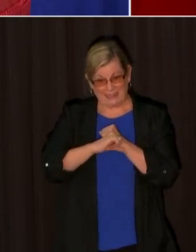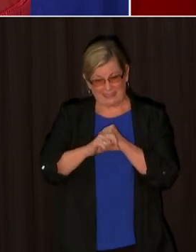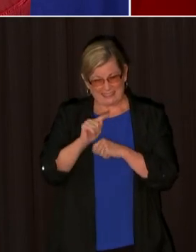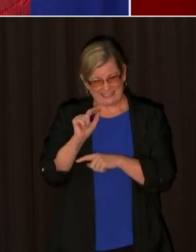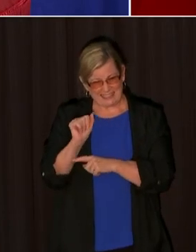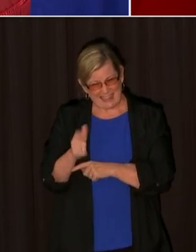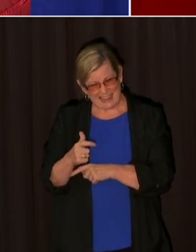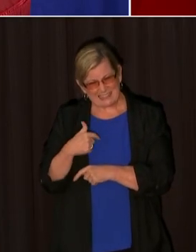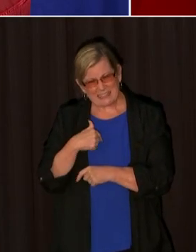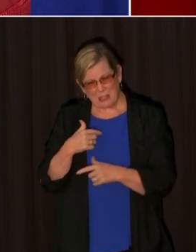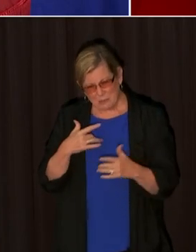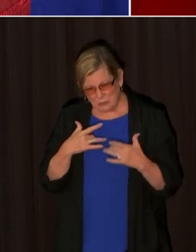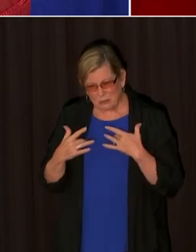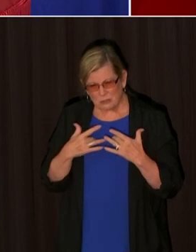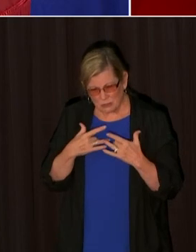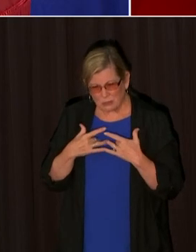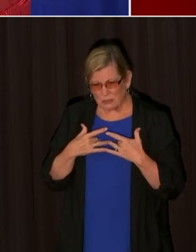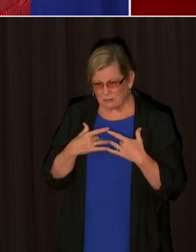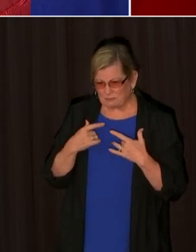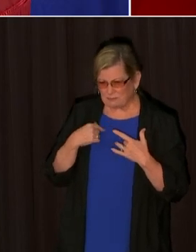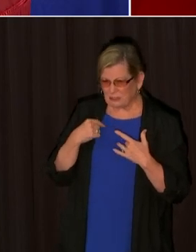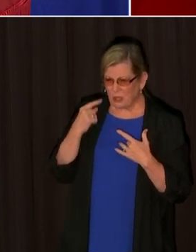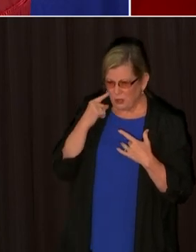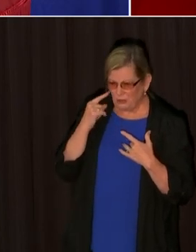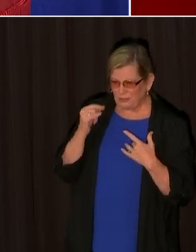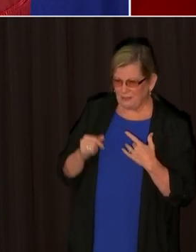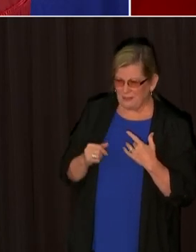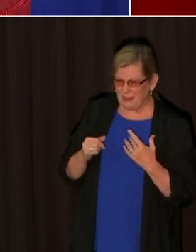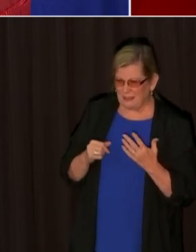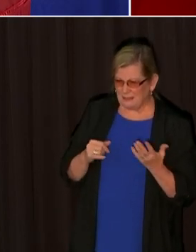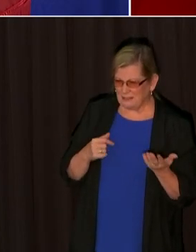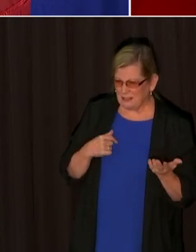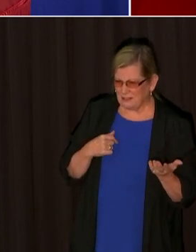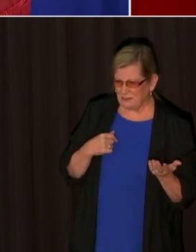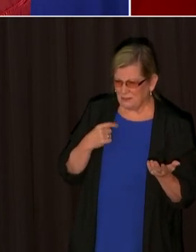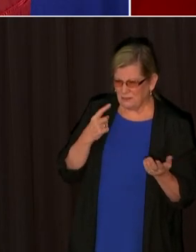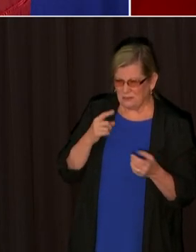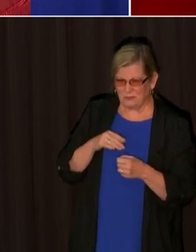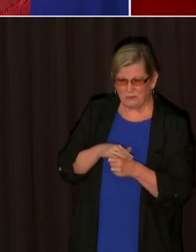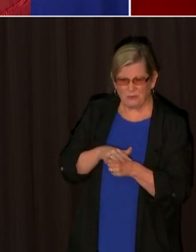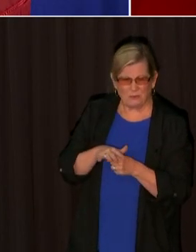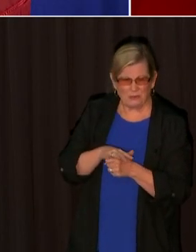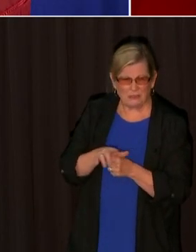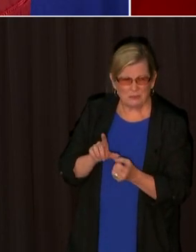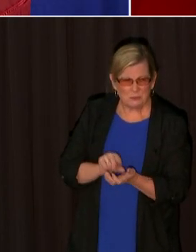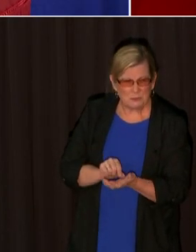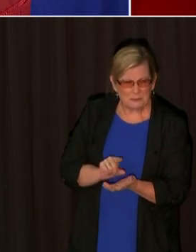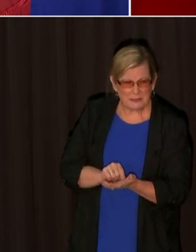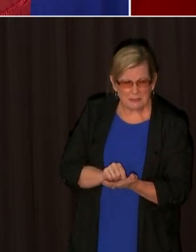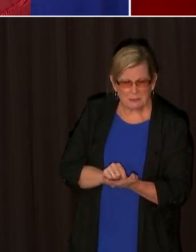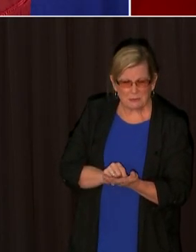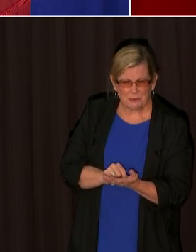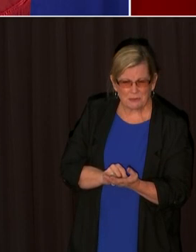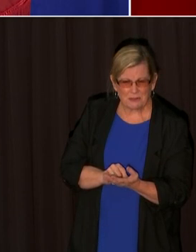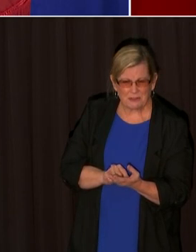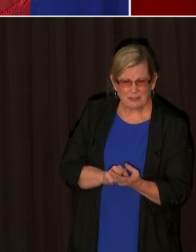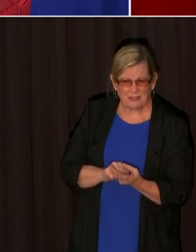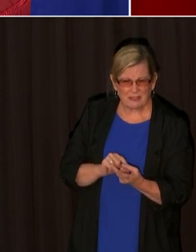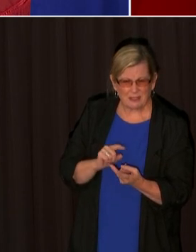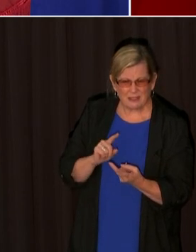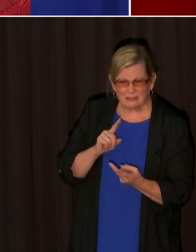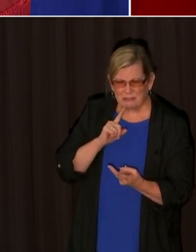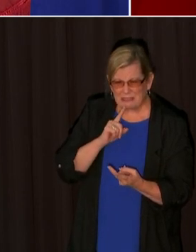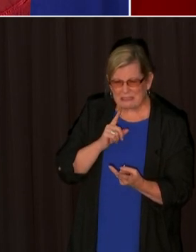concerned because all I hear about is our local newspapers being crunched